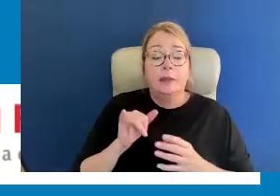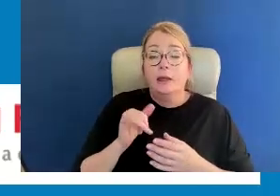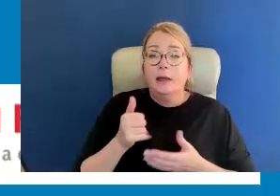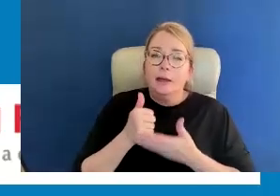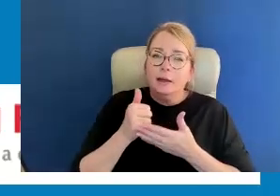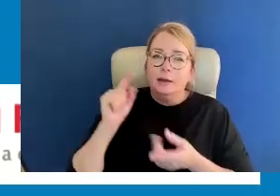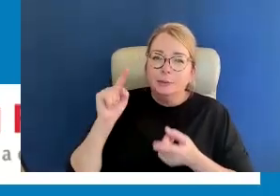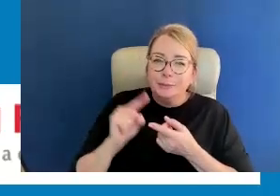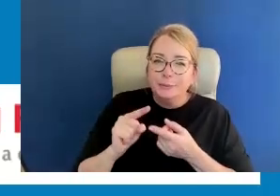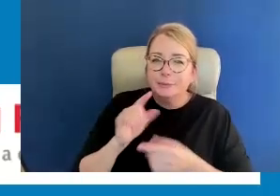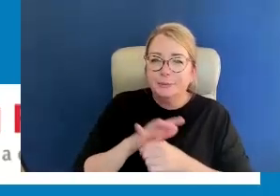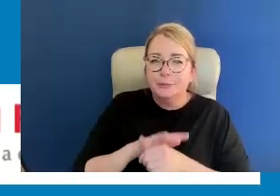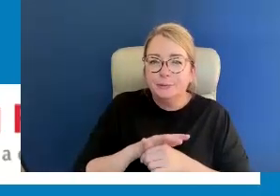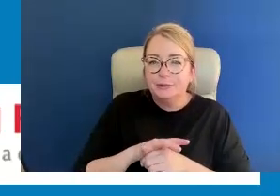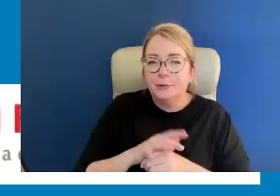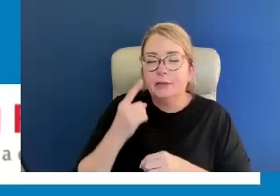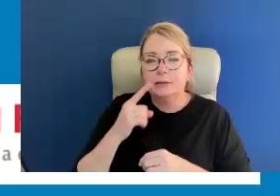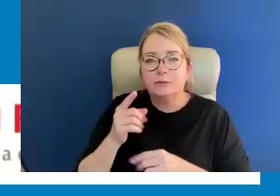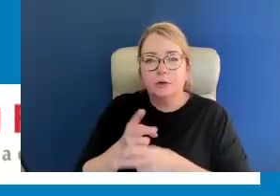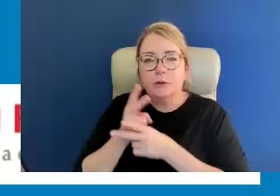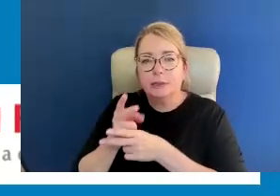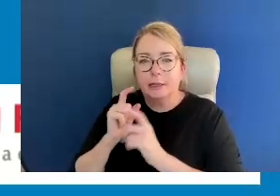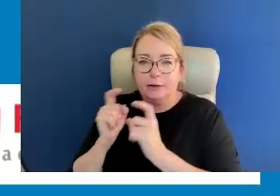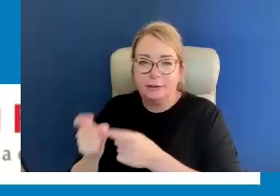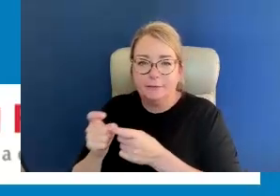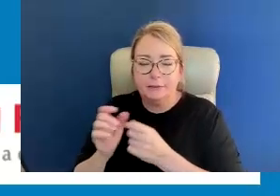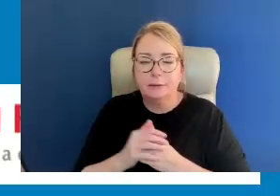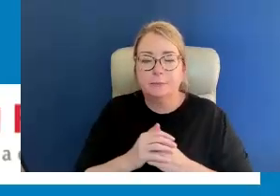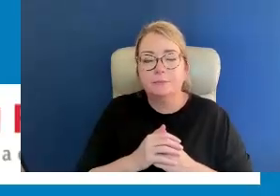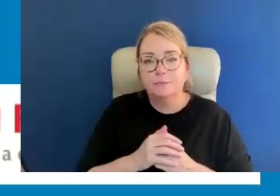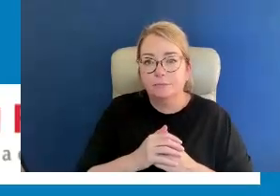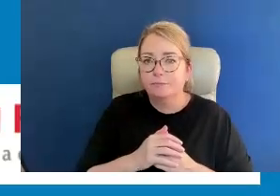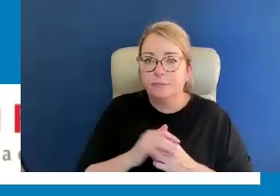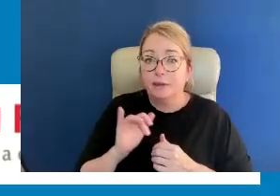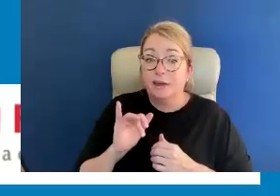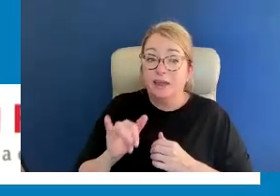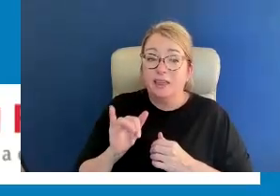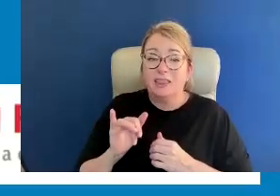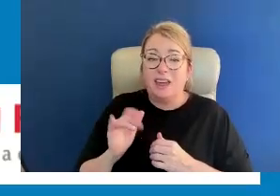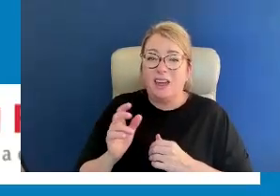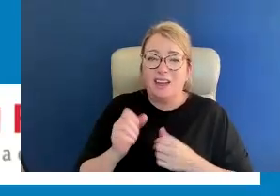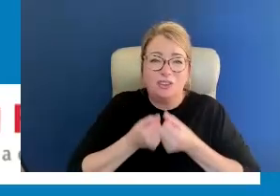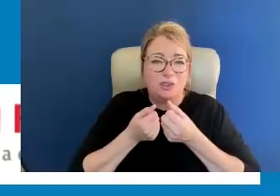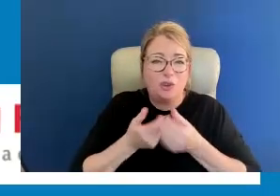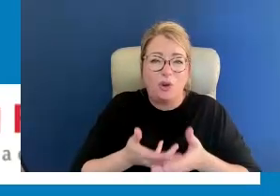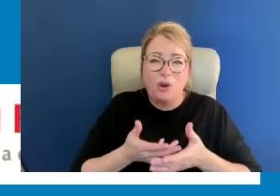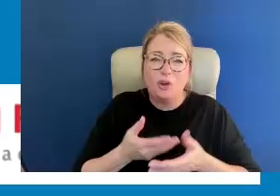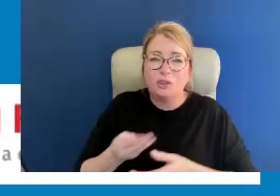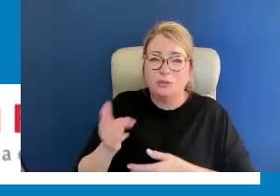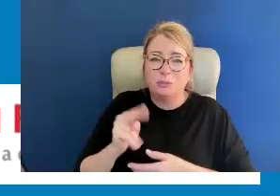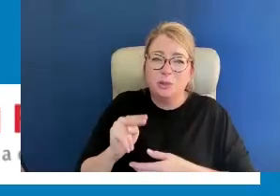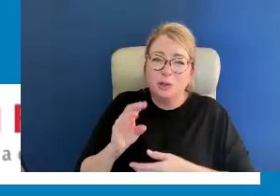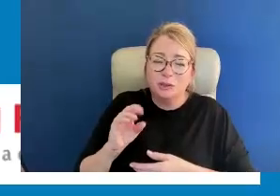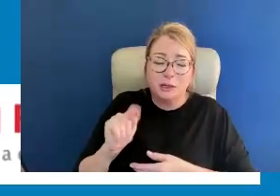of balancing work and caregiving, which is a huge contribution or contributor to burnout. Now, the max for the dependent FSA